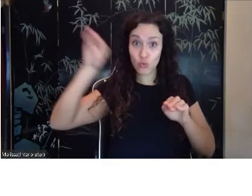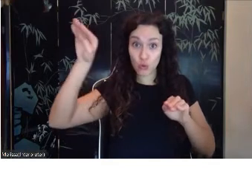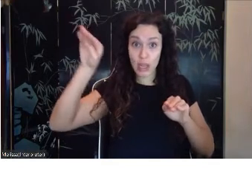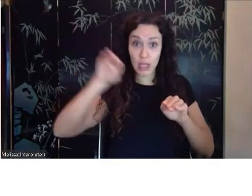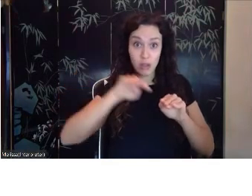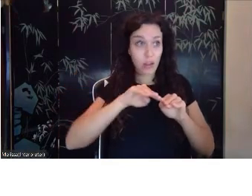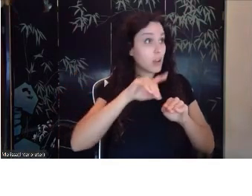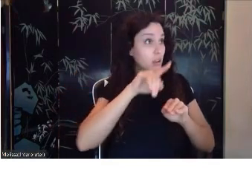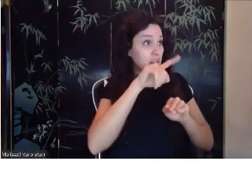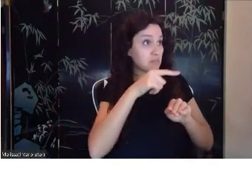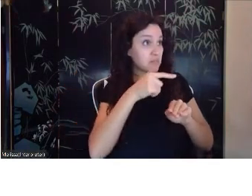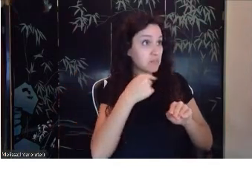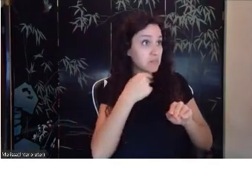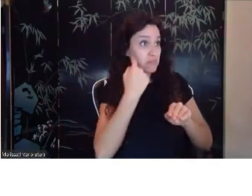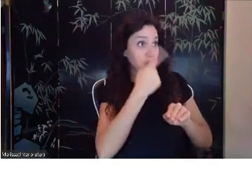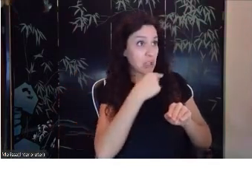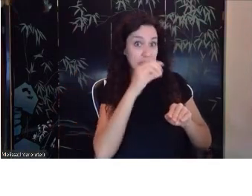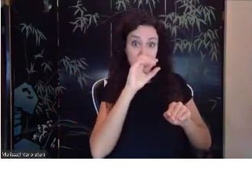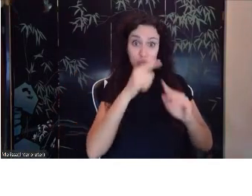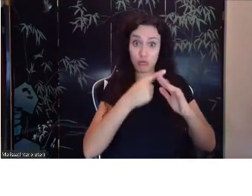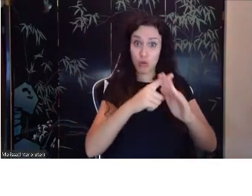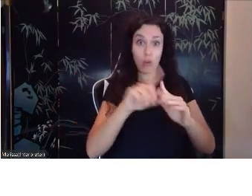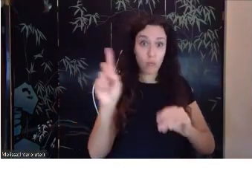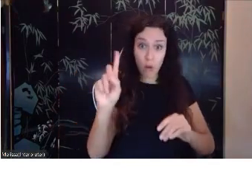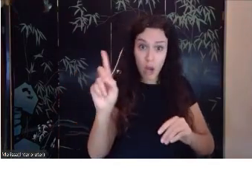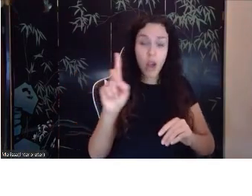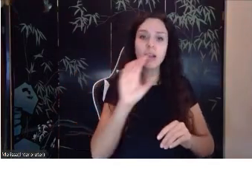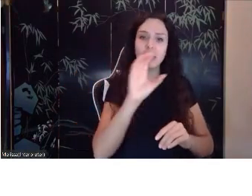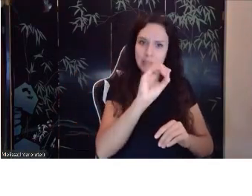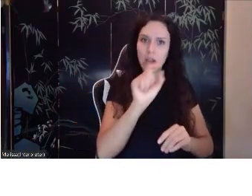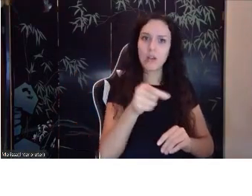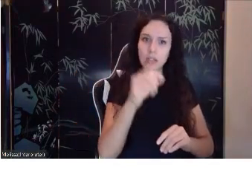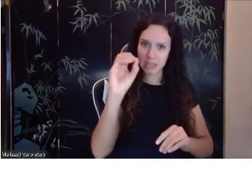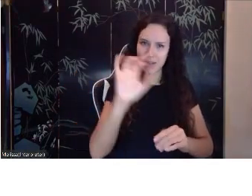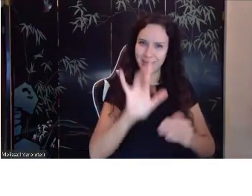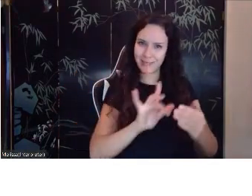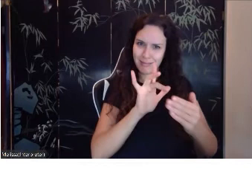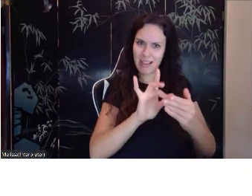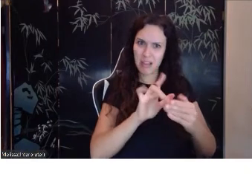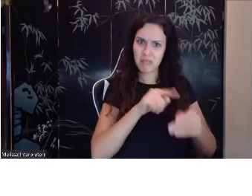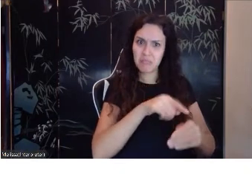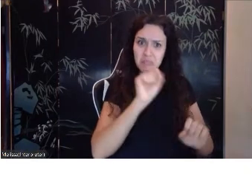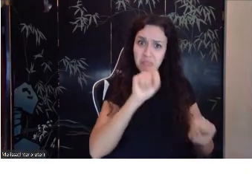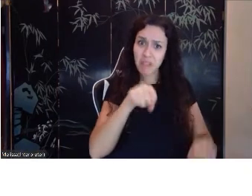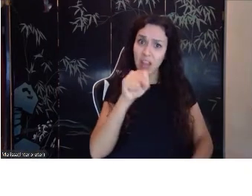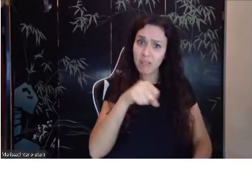line, and it looks like it starts at 0, 0. So yeah, this is proportional.